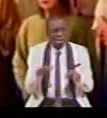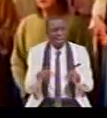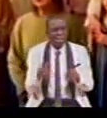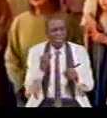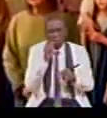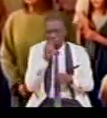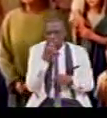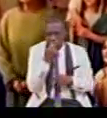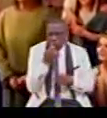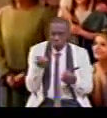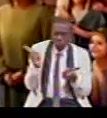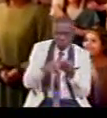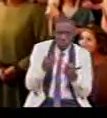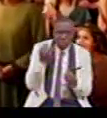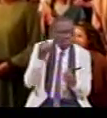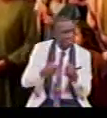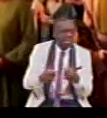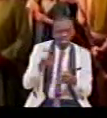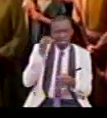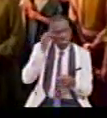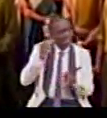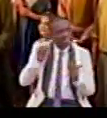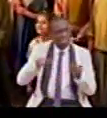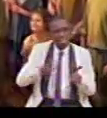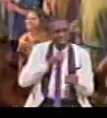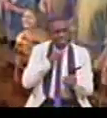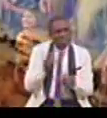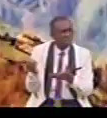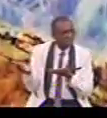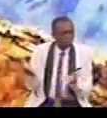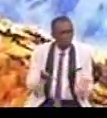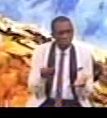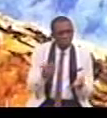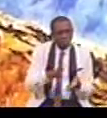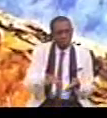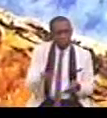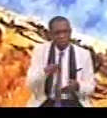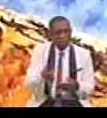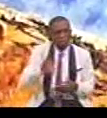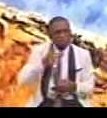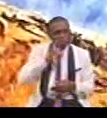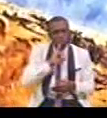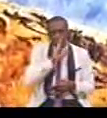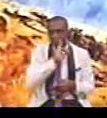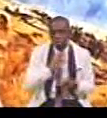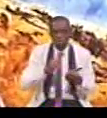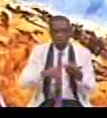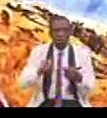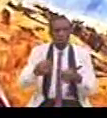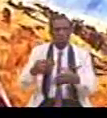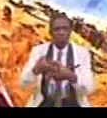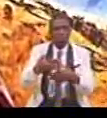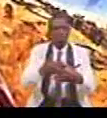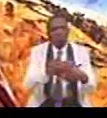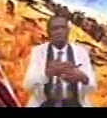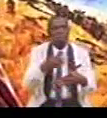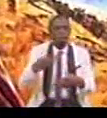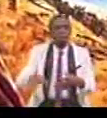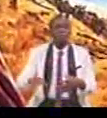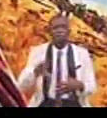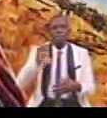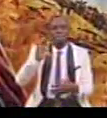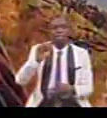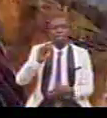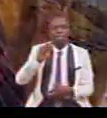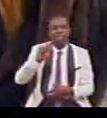the children of Israel to the border of Canaan to the end hand over to Joshua and